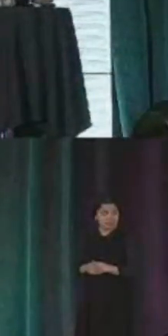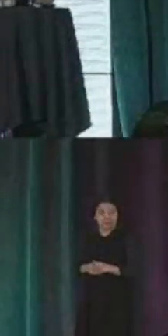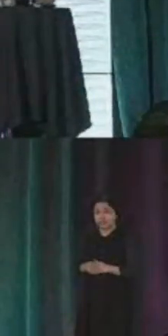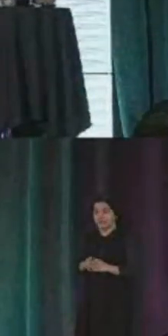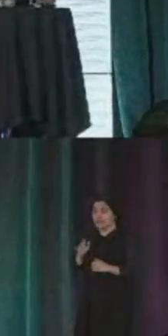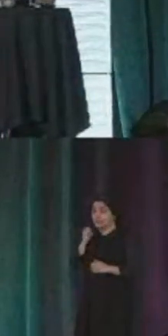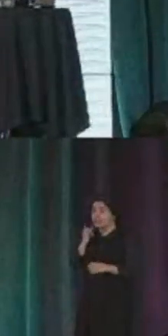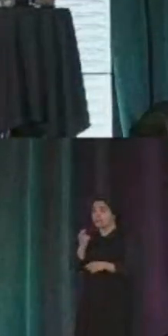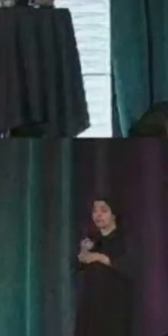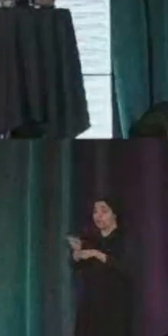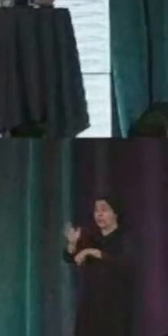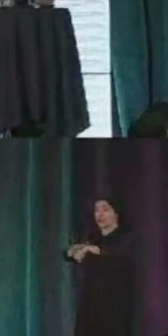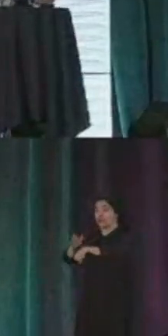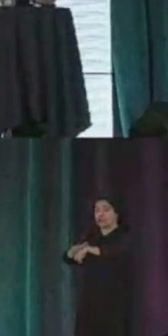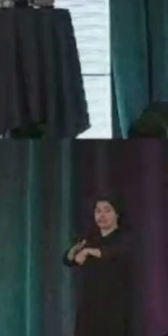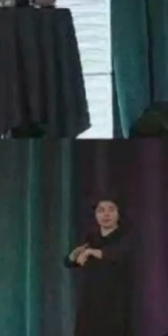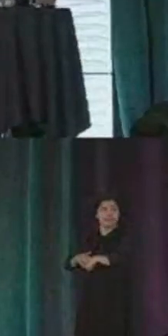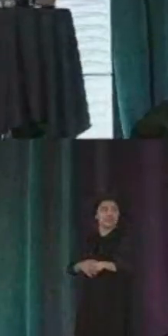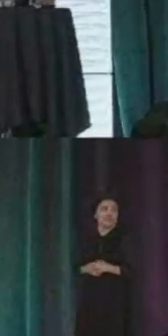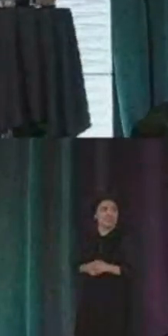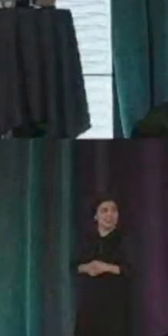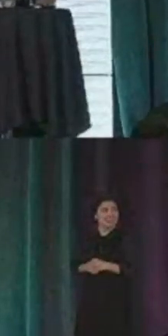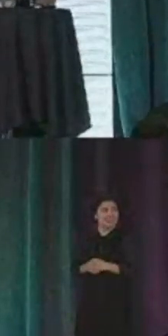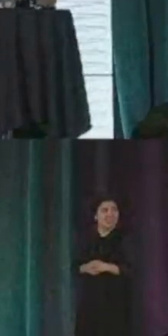Whoops, spoiler alert.